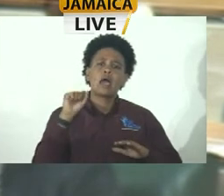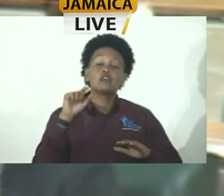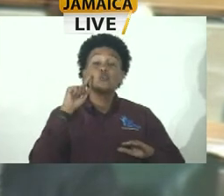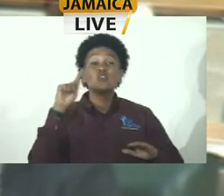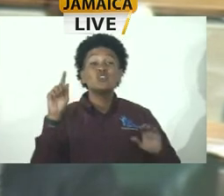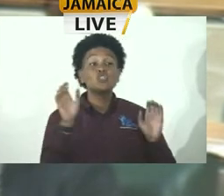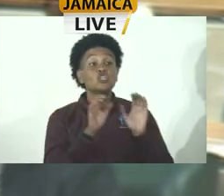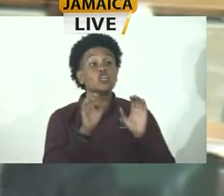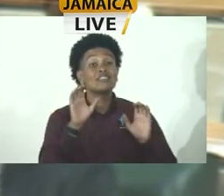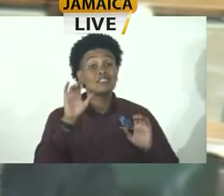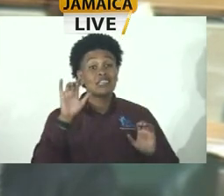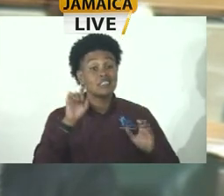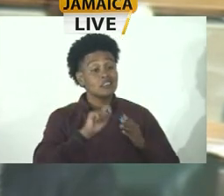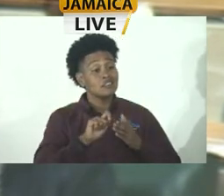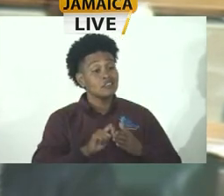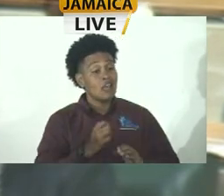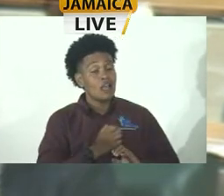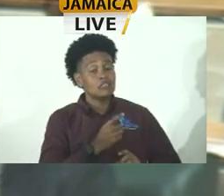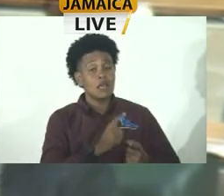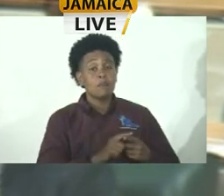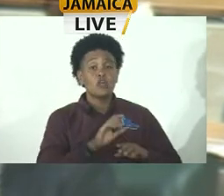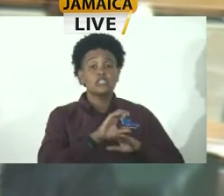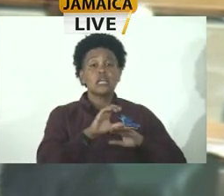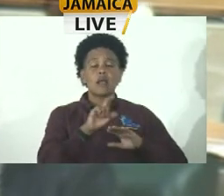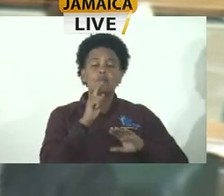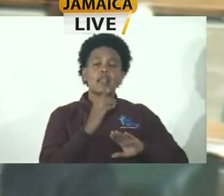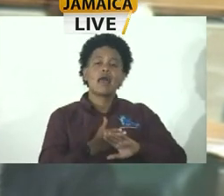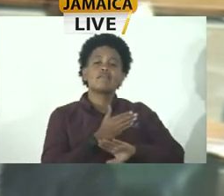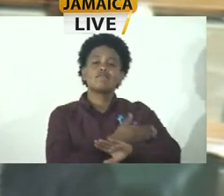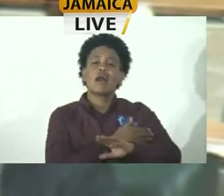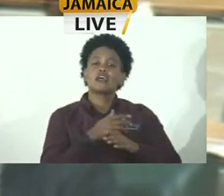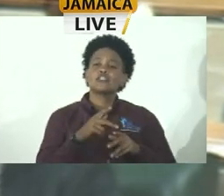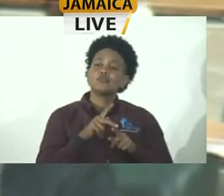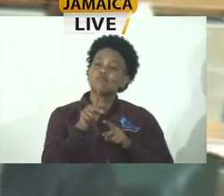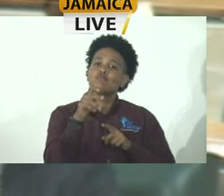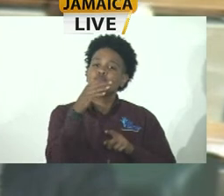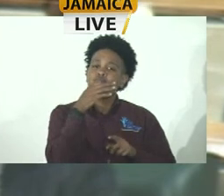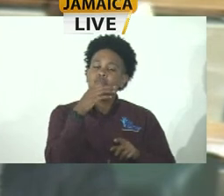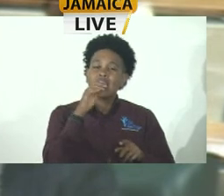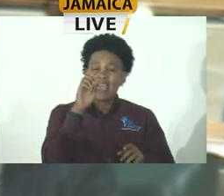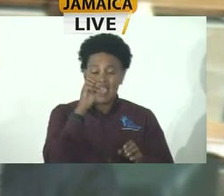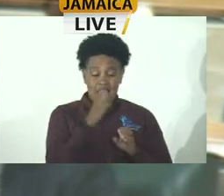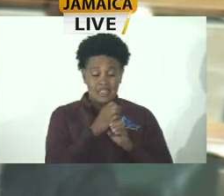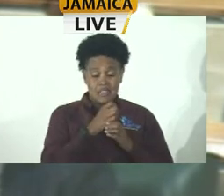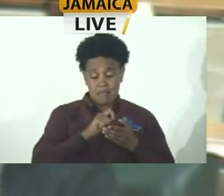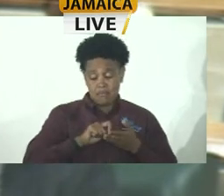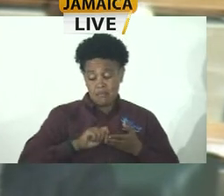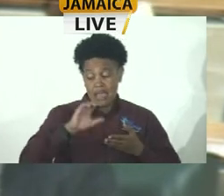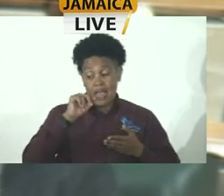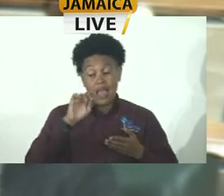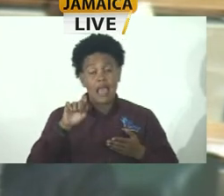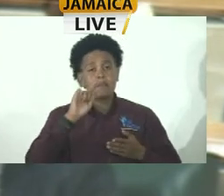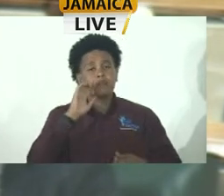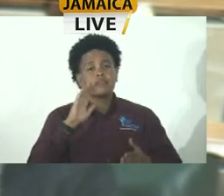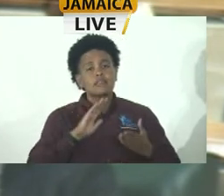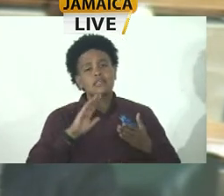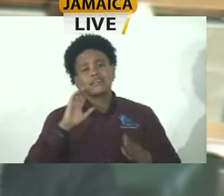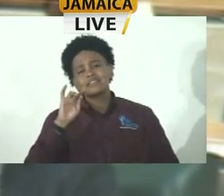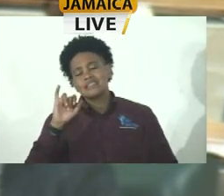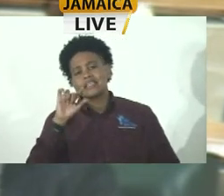certificate c-sect and the caribbean advanced proficiency examination cape the city and gills and the